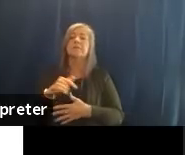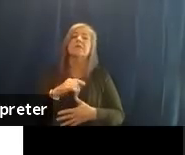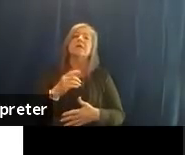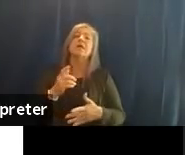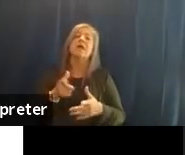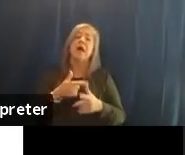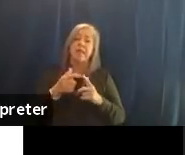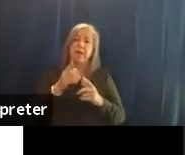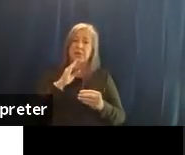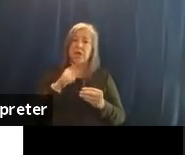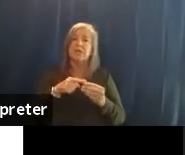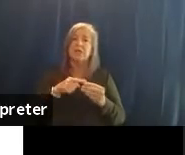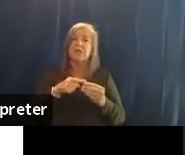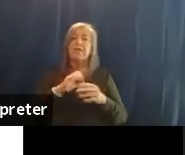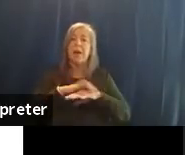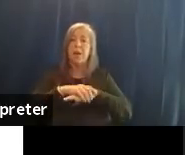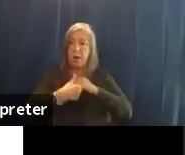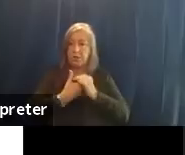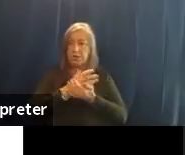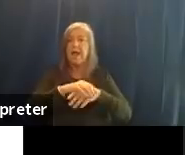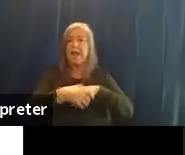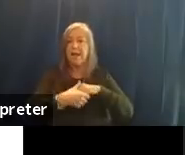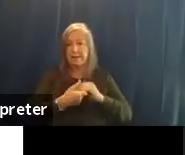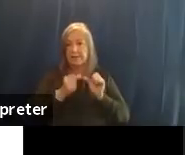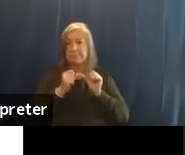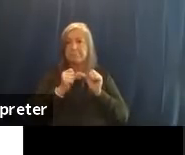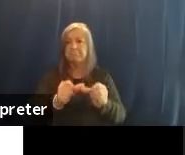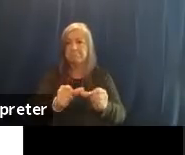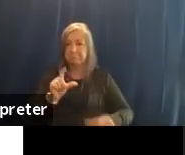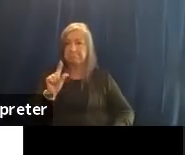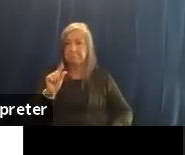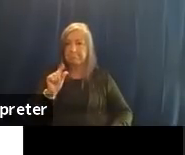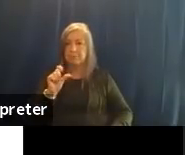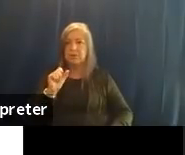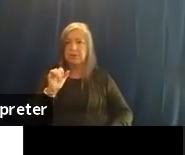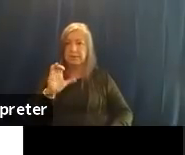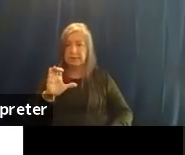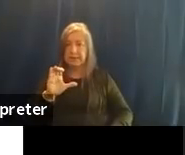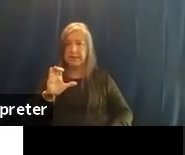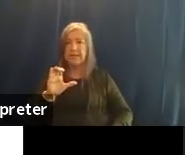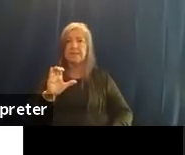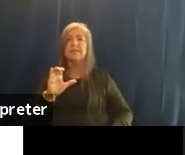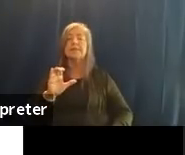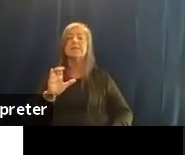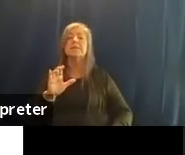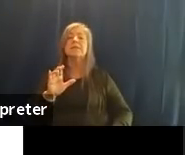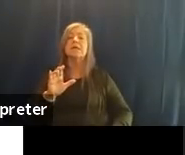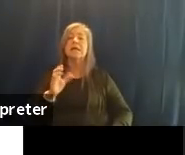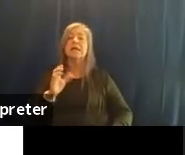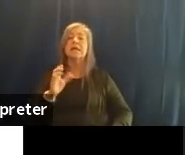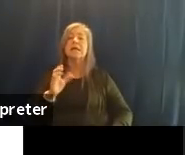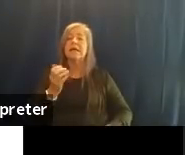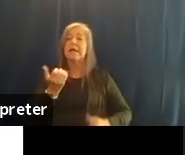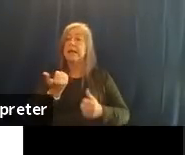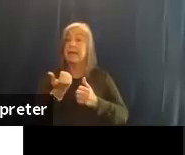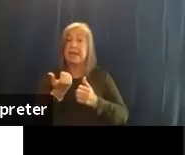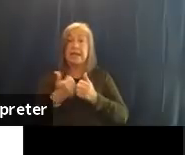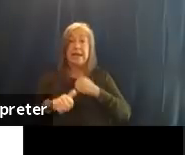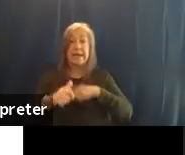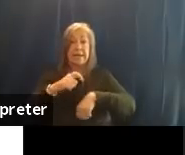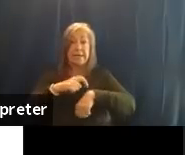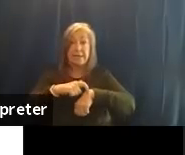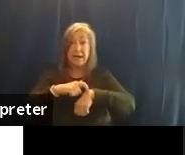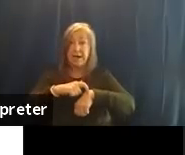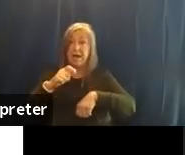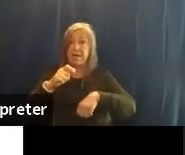and thoroughly. Remember the 20 seconds and to wear your mask in any common area. That's super important